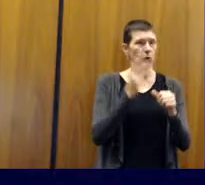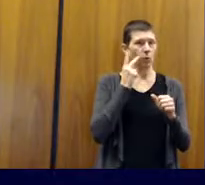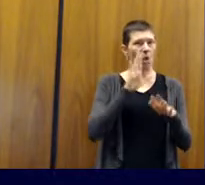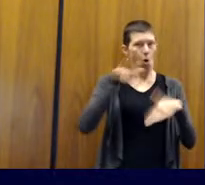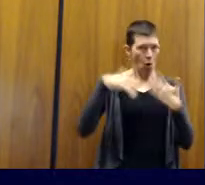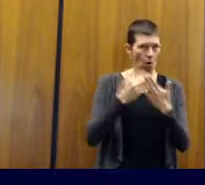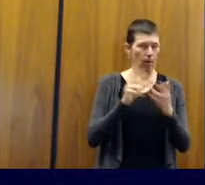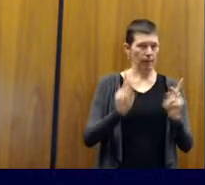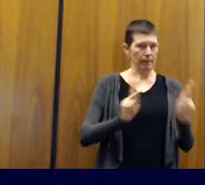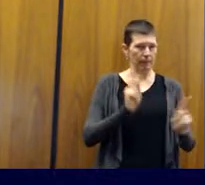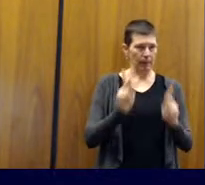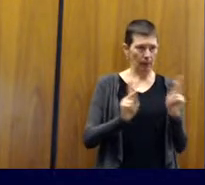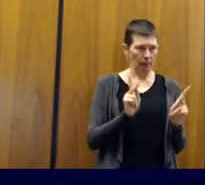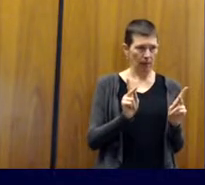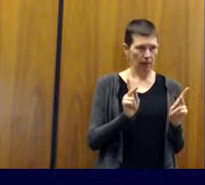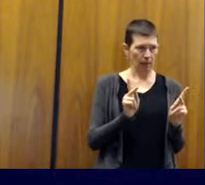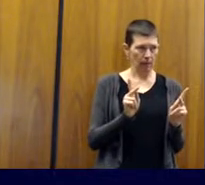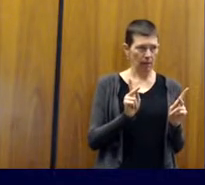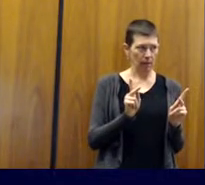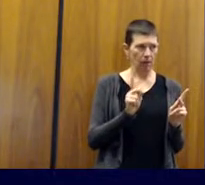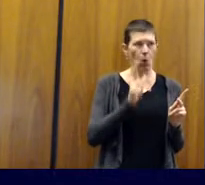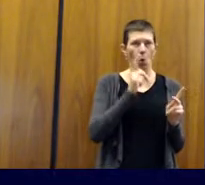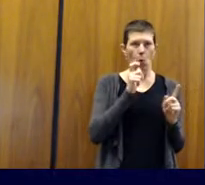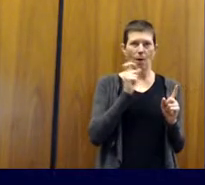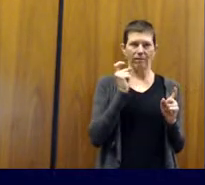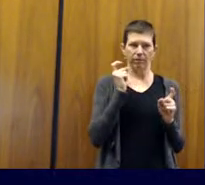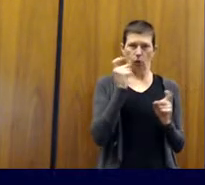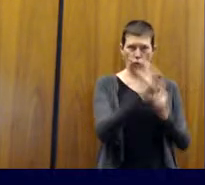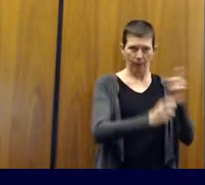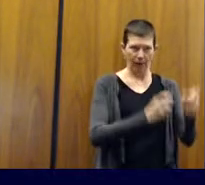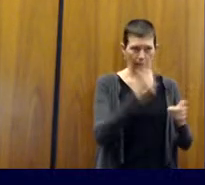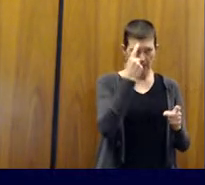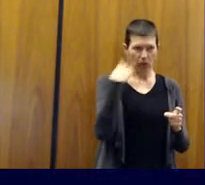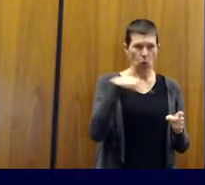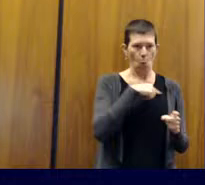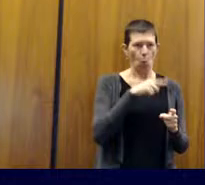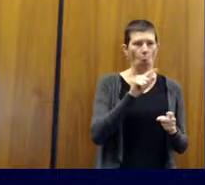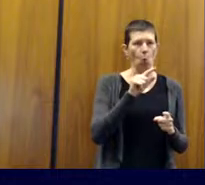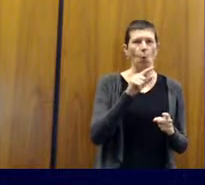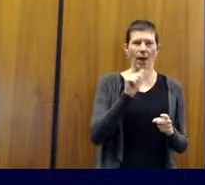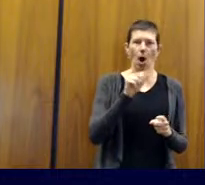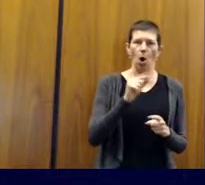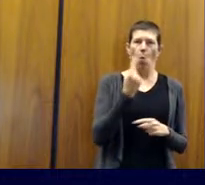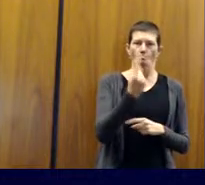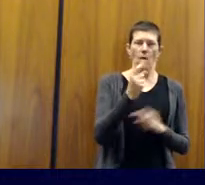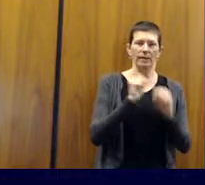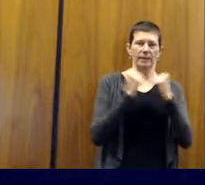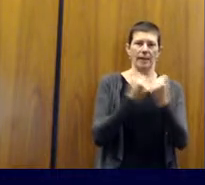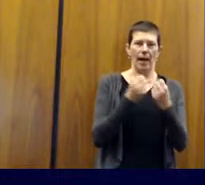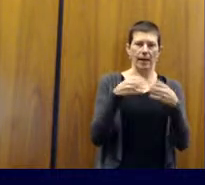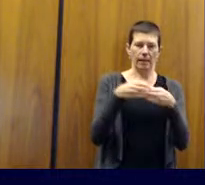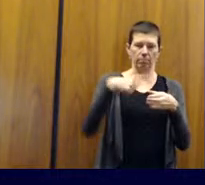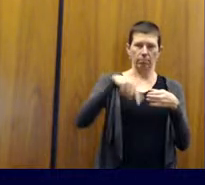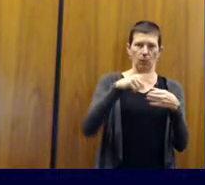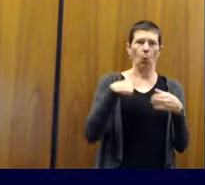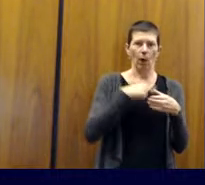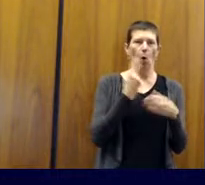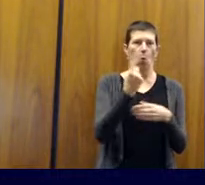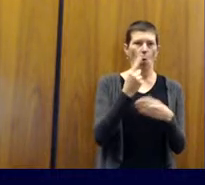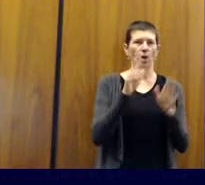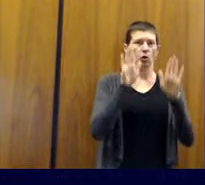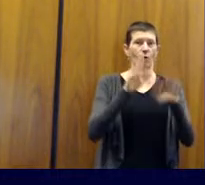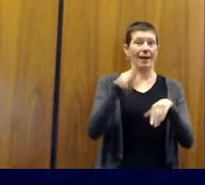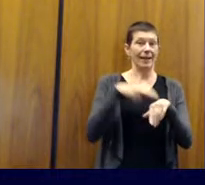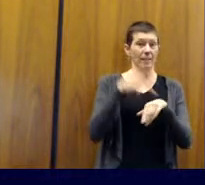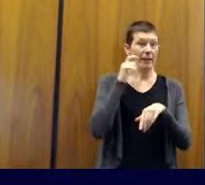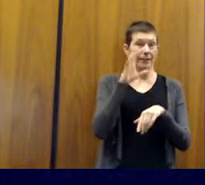people who have contributed, because we are one society. We are one great nation because guess